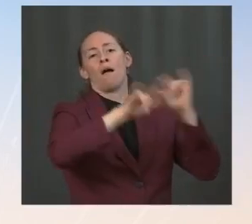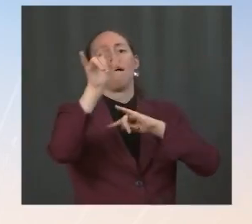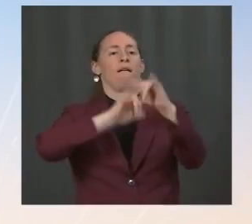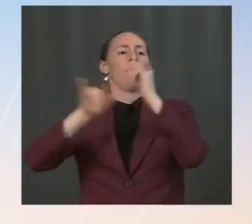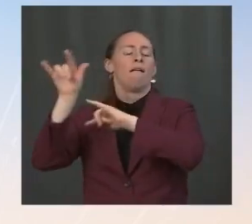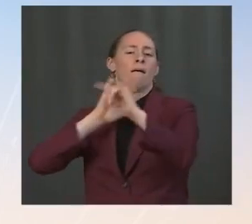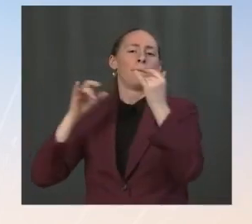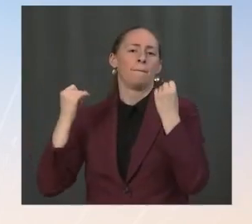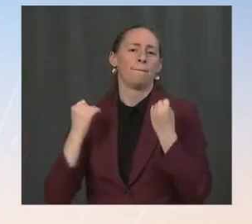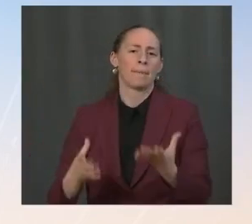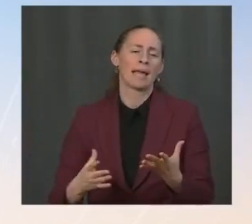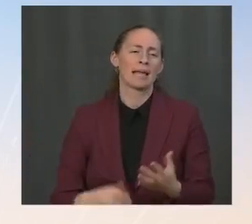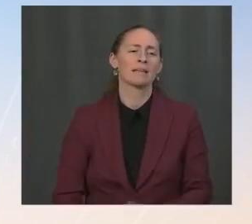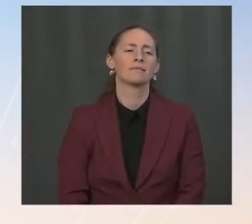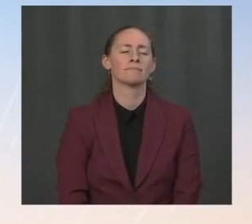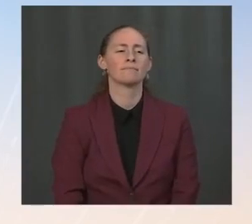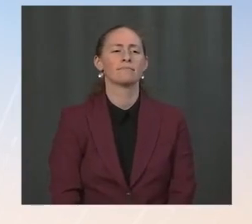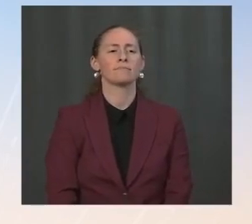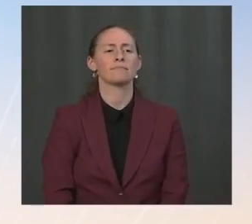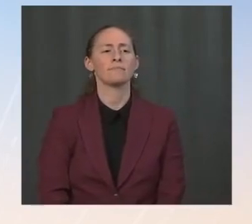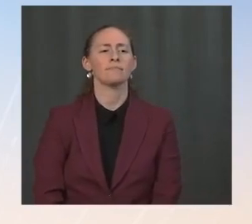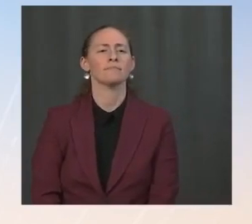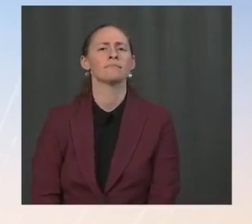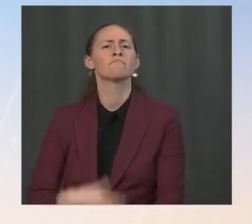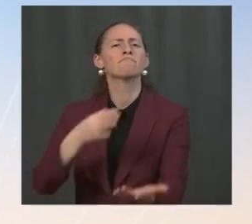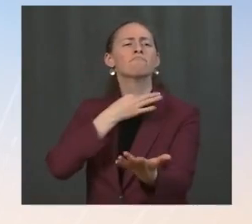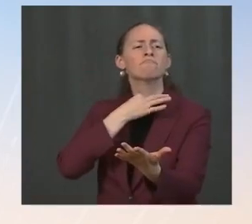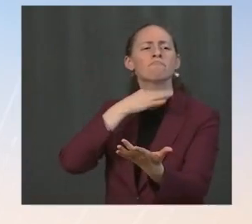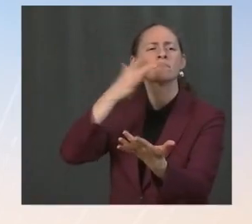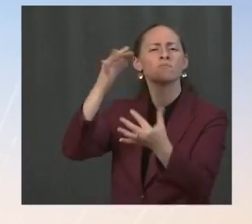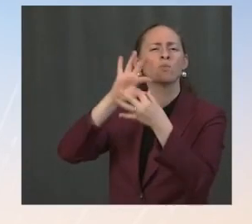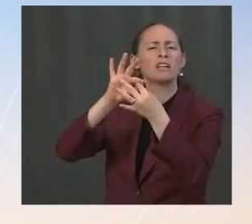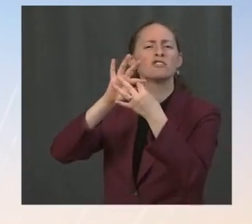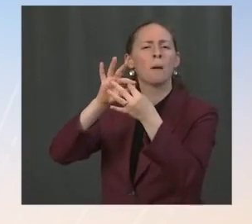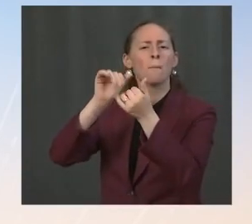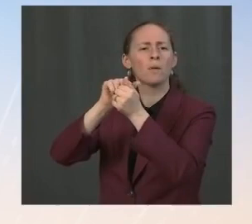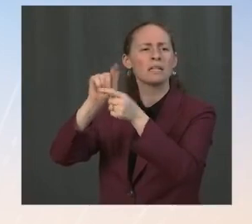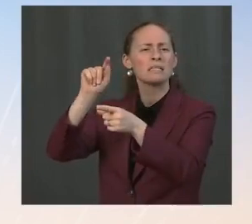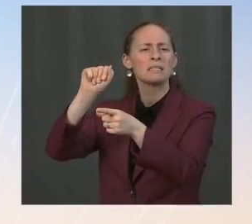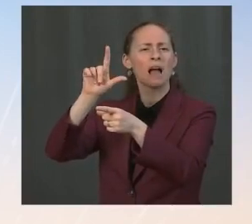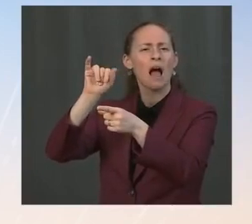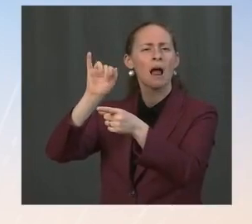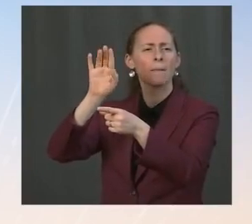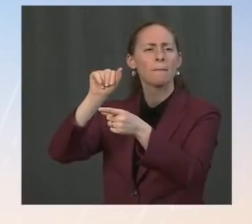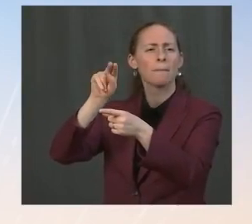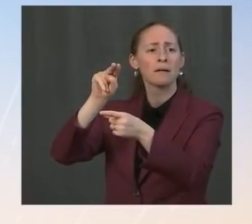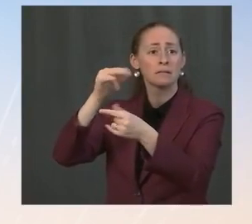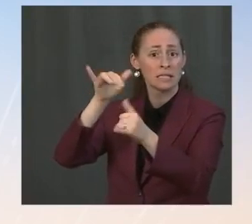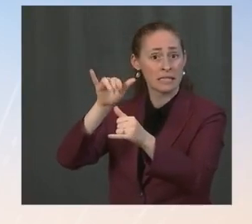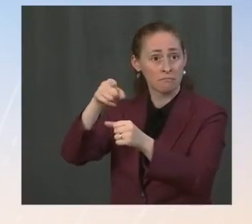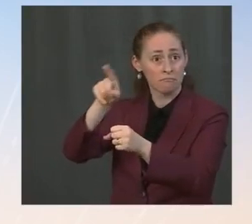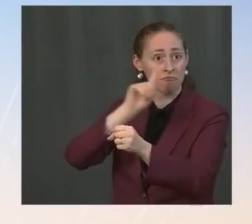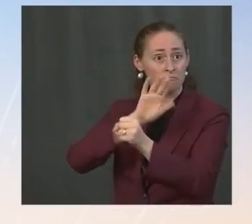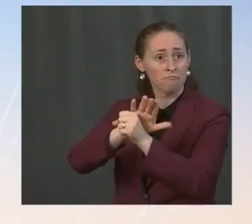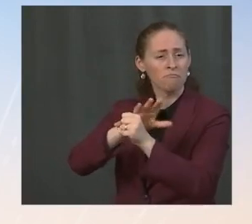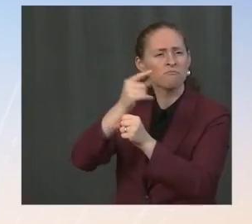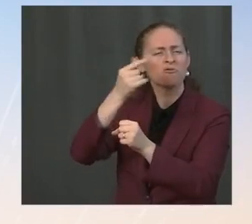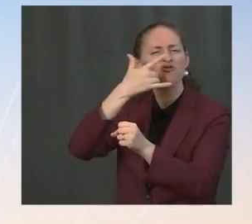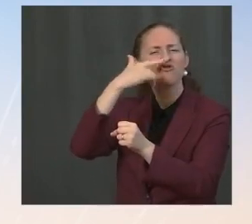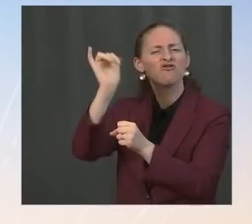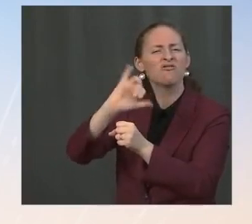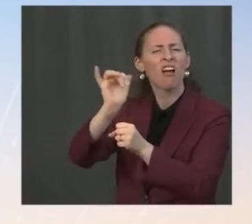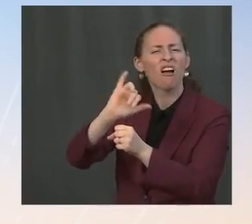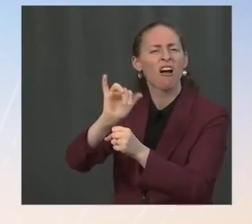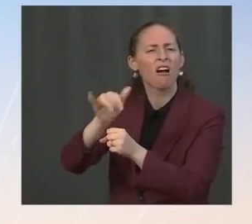light of the attack, and are they still helping out with security, or what's their relationship right now? Again, this is not a